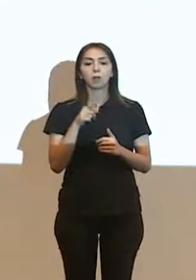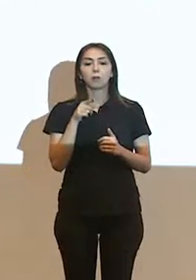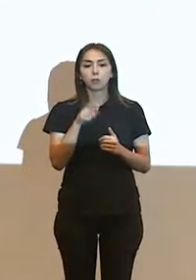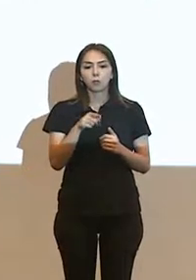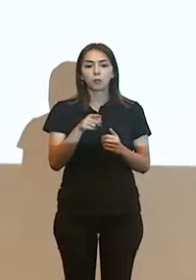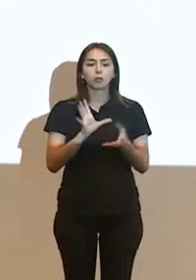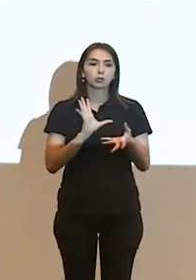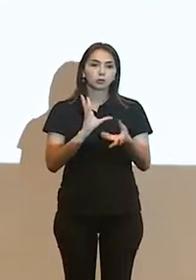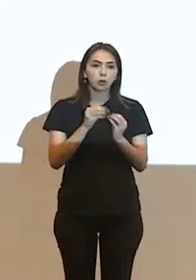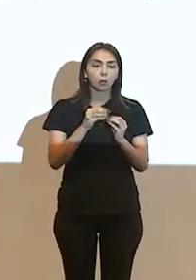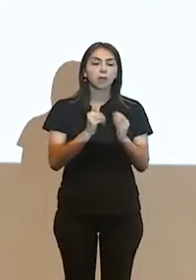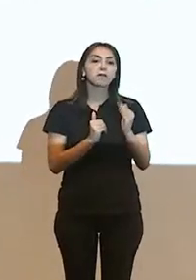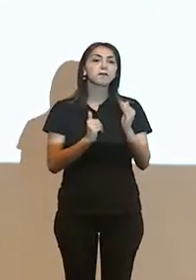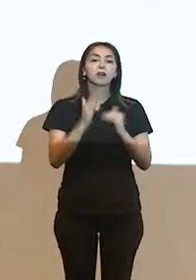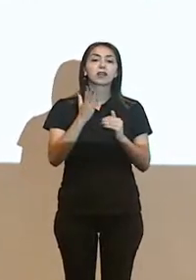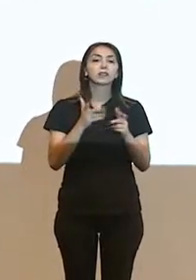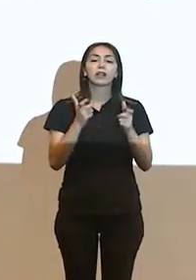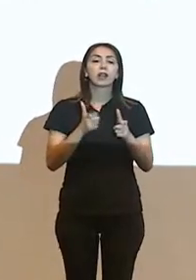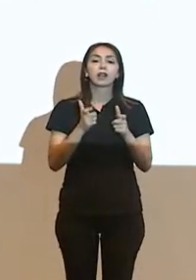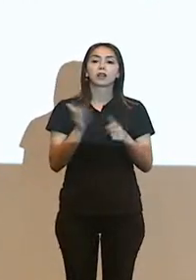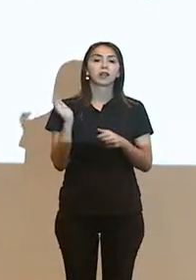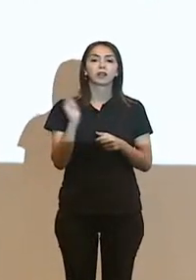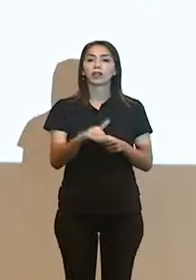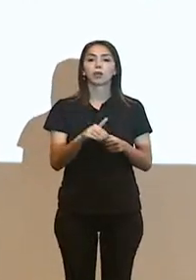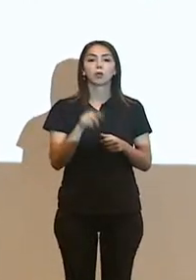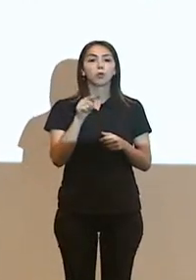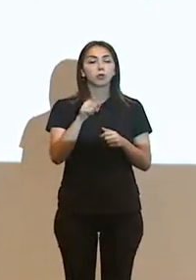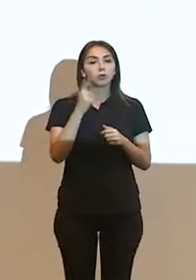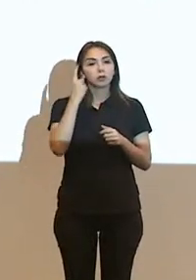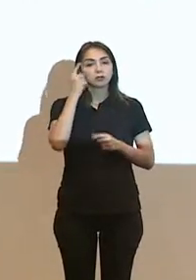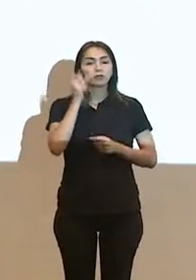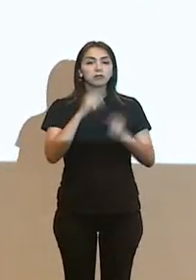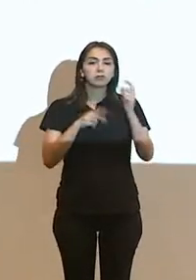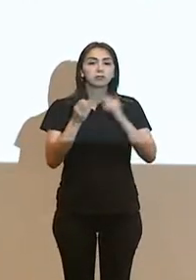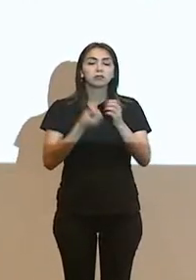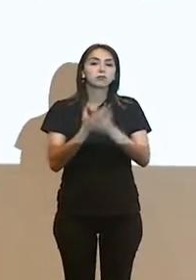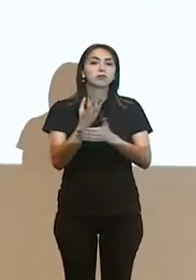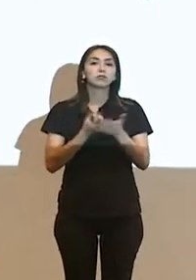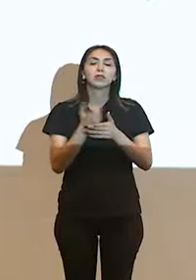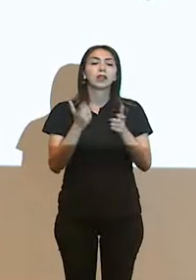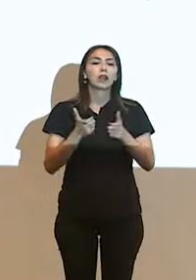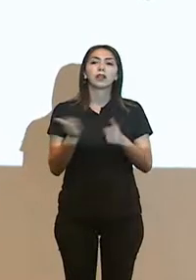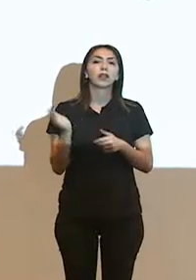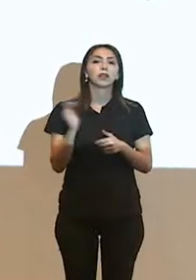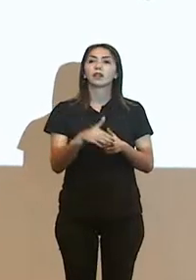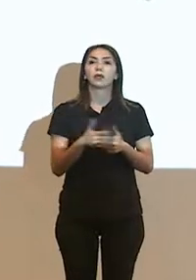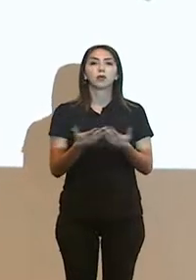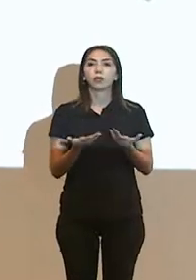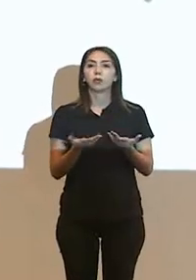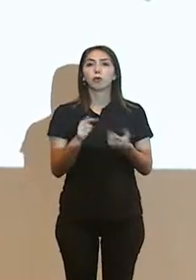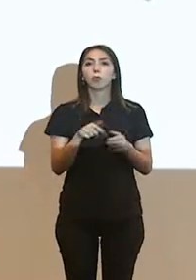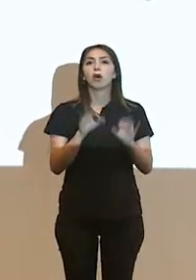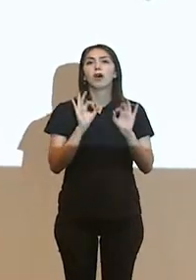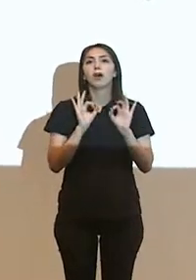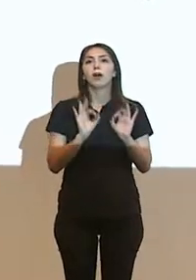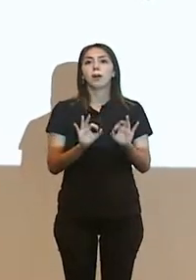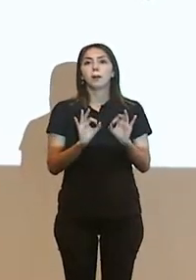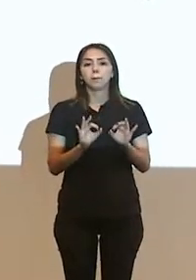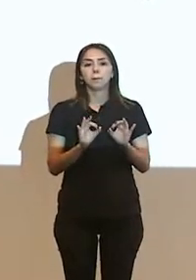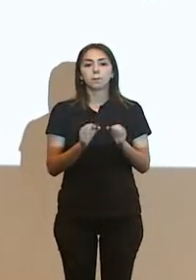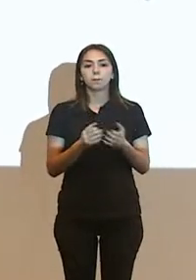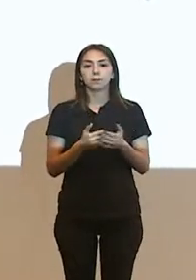the the sum uh the total of all these different components